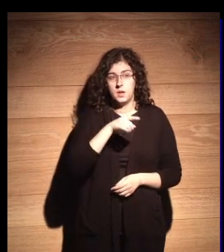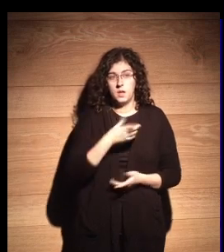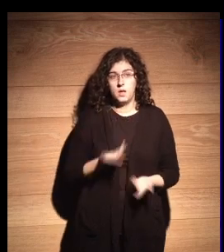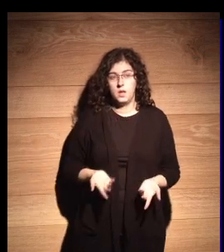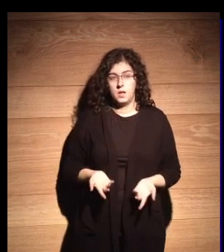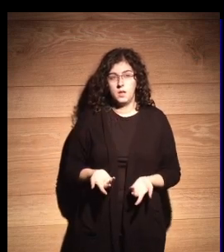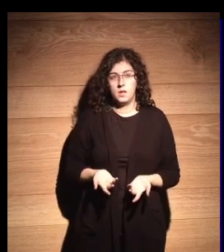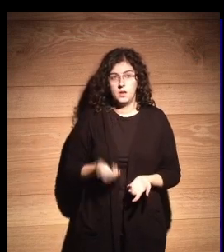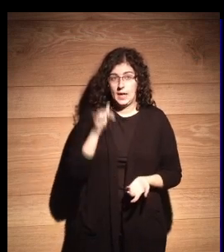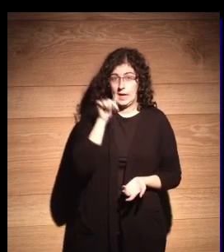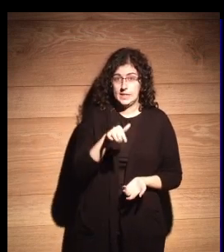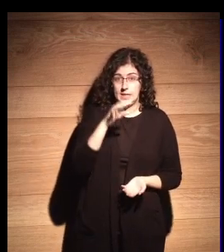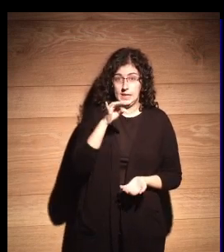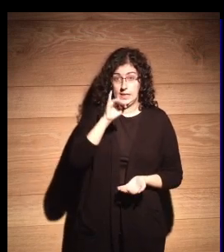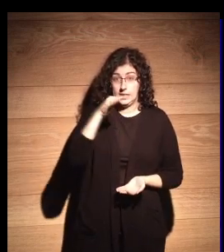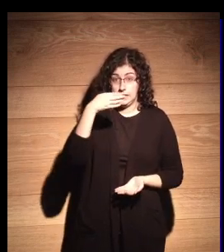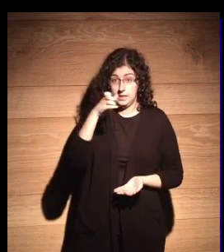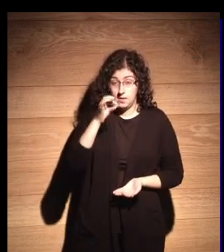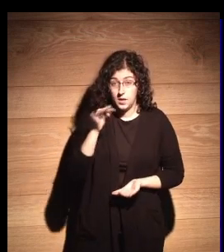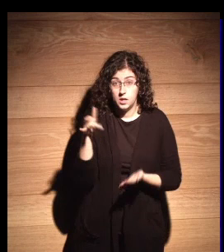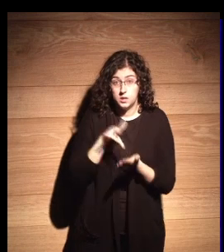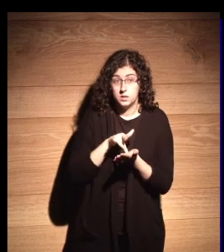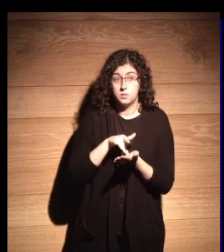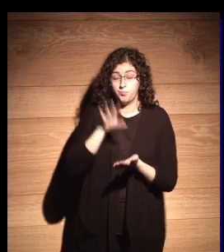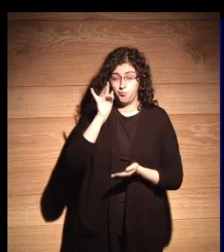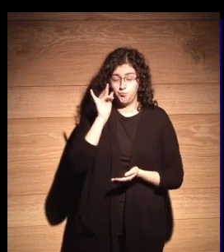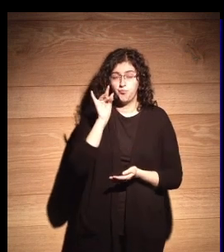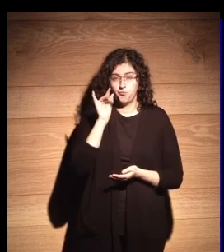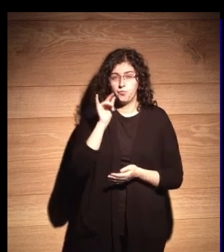This was in Tibet, or where was it? Tibetan monk, yeah.